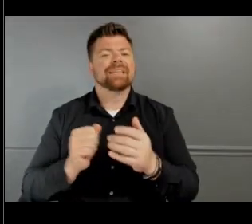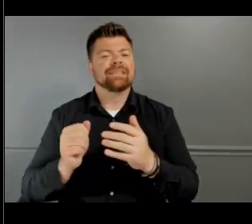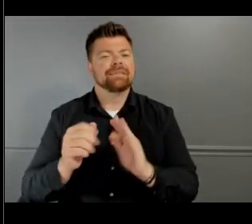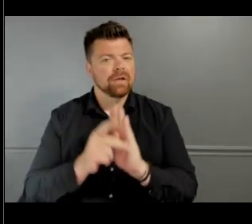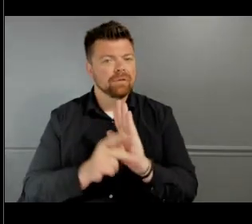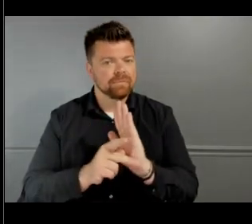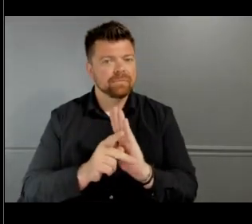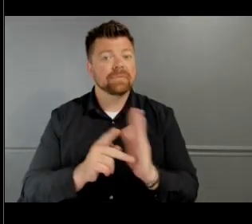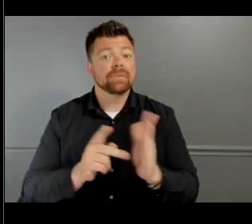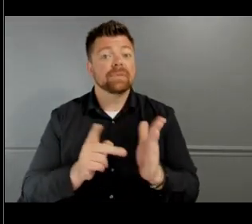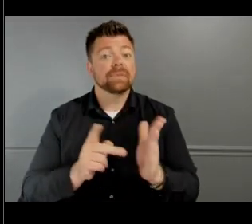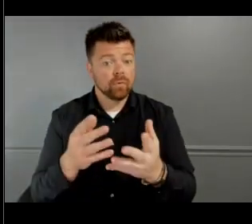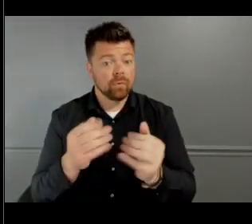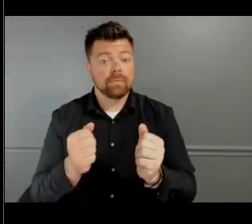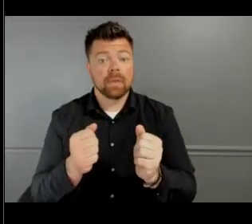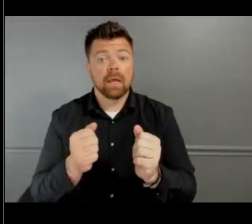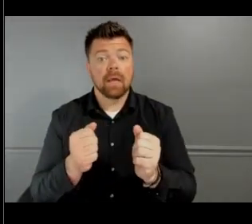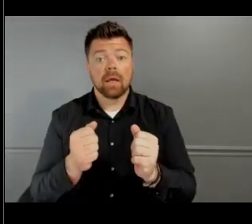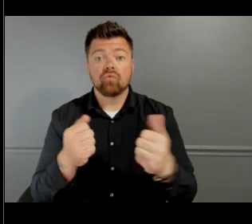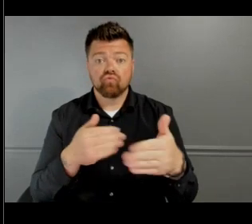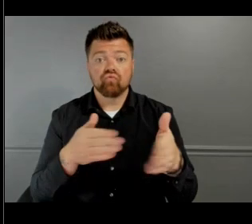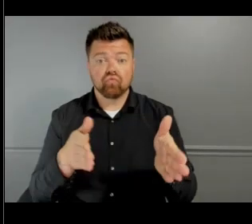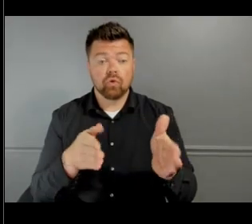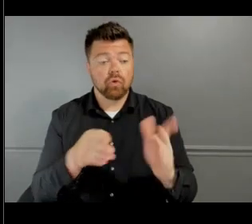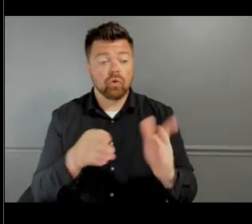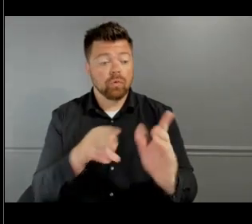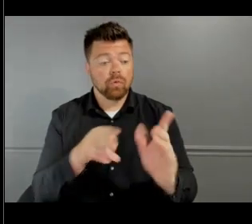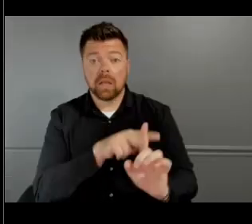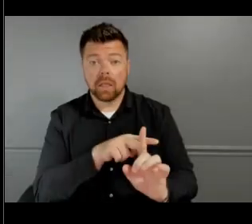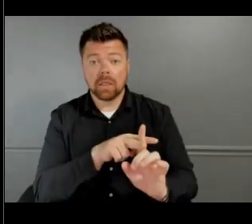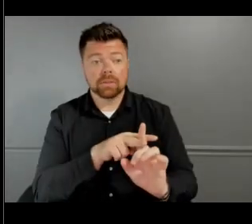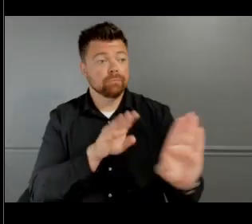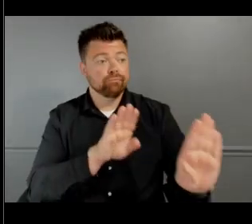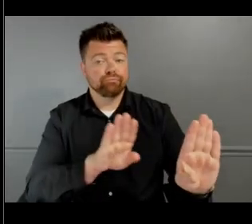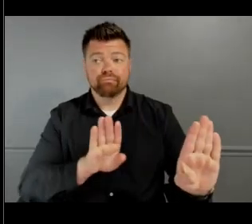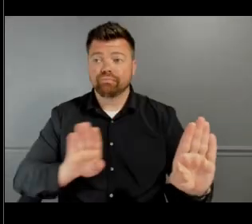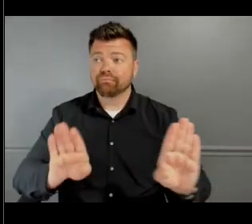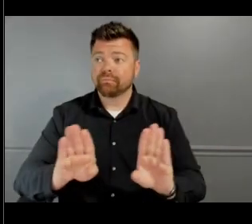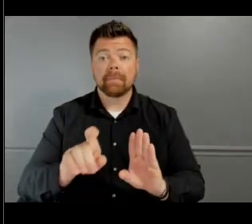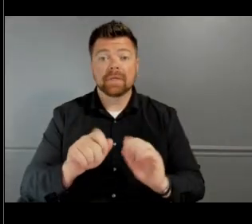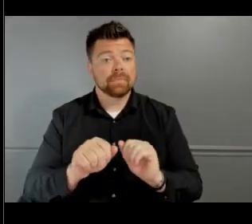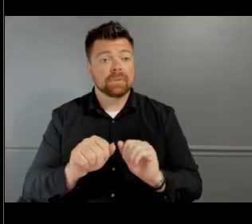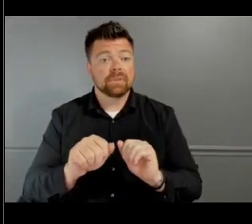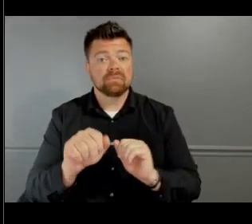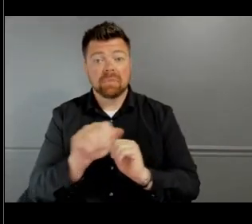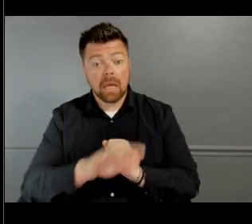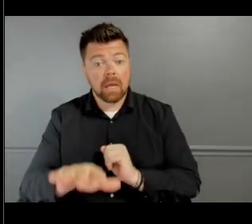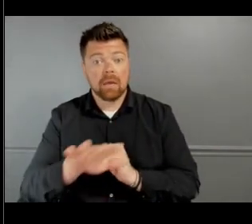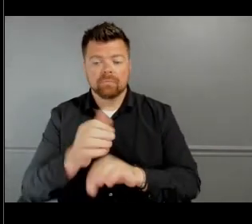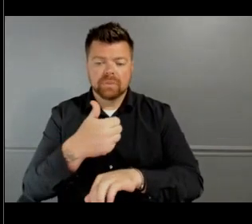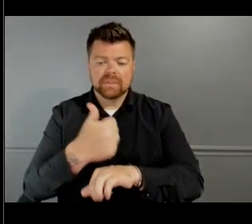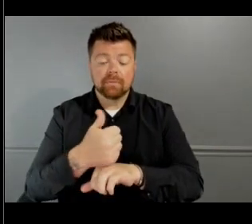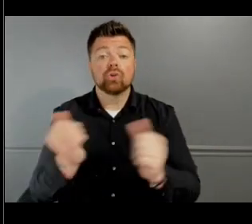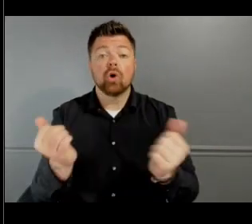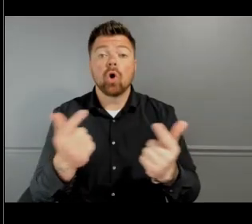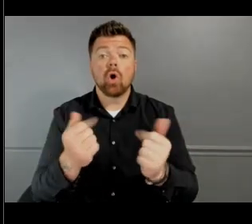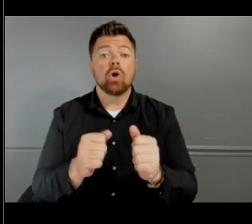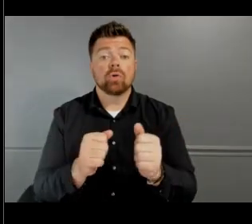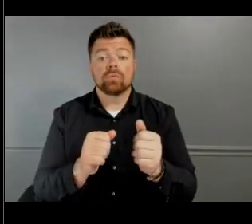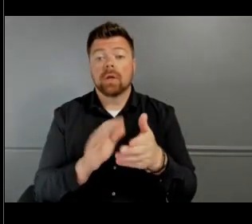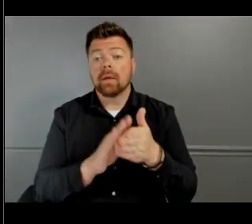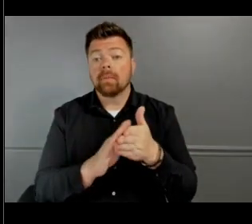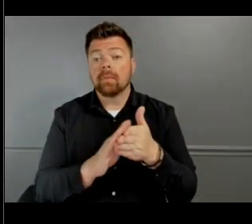specify that room outlets must be located so that all operable parts of